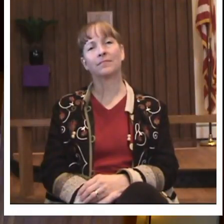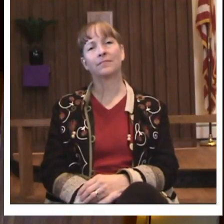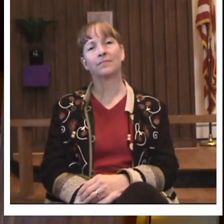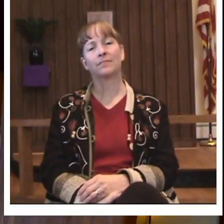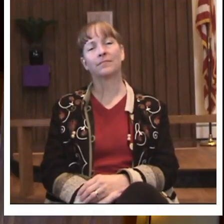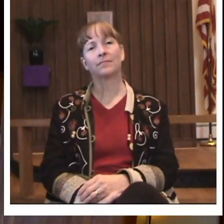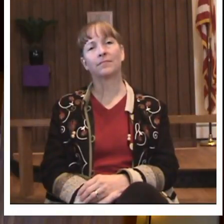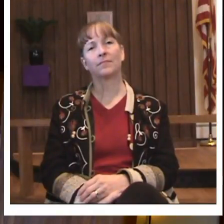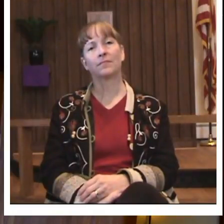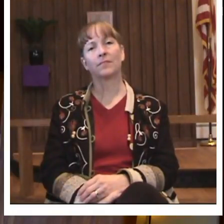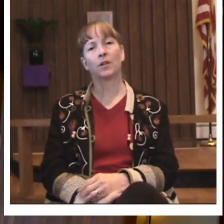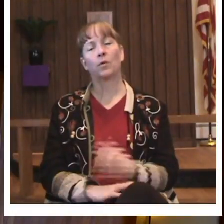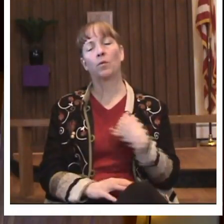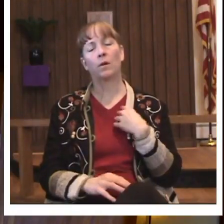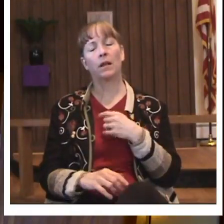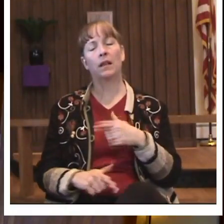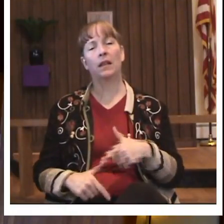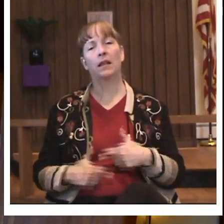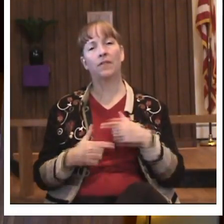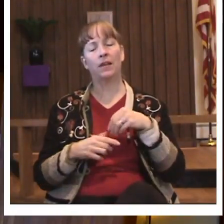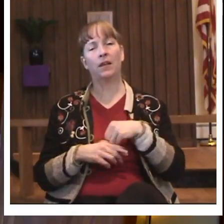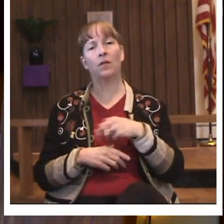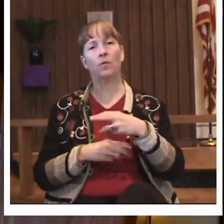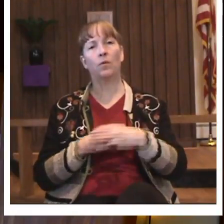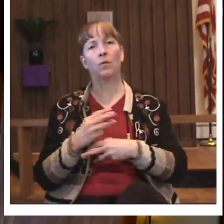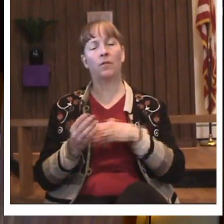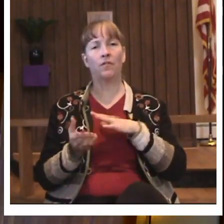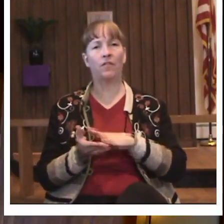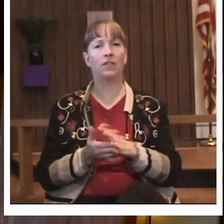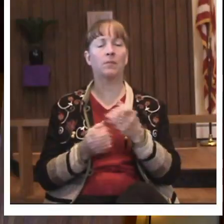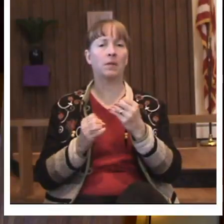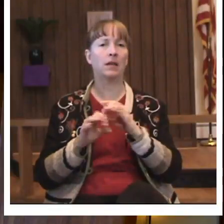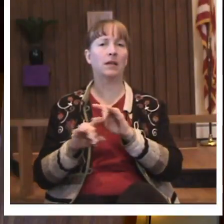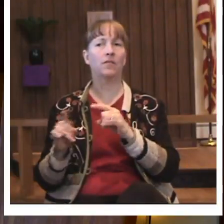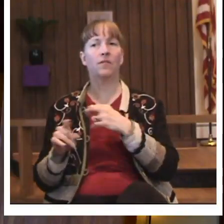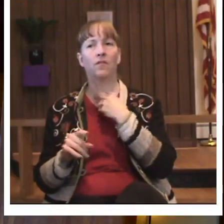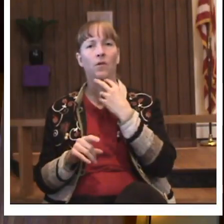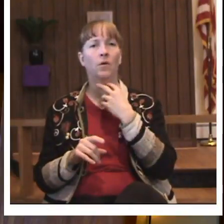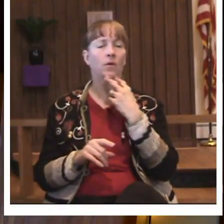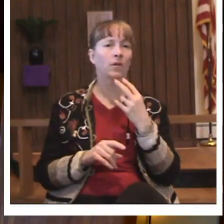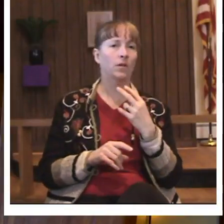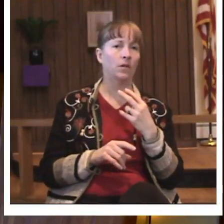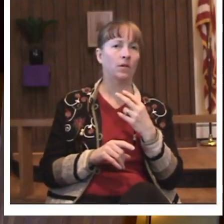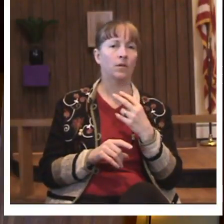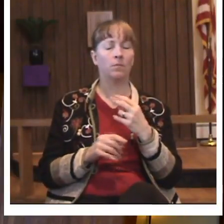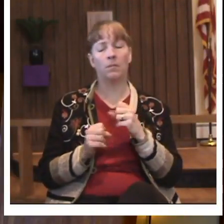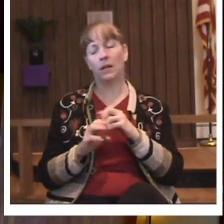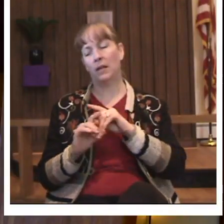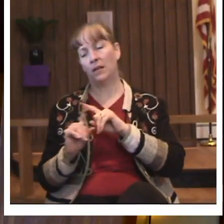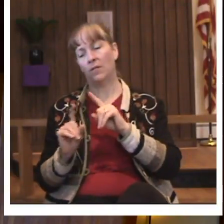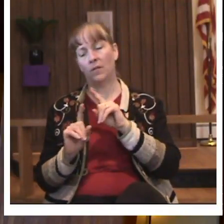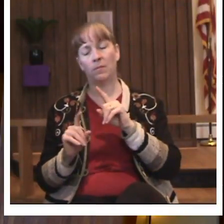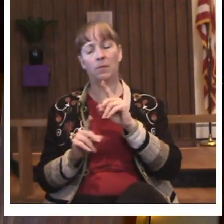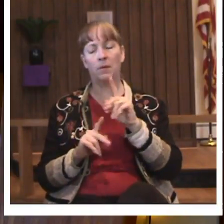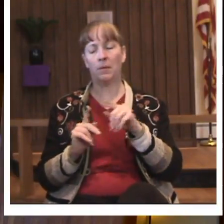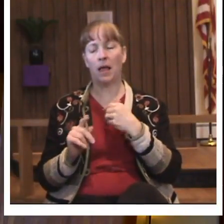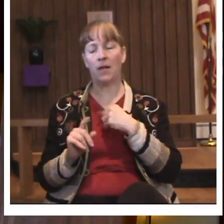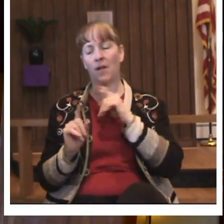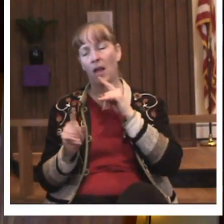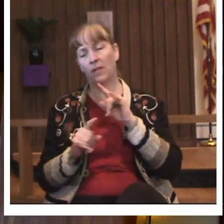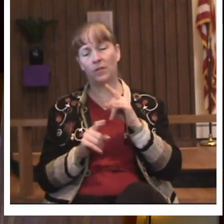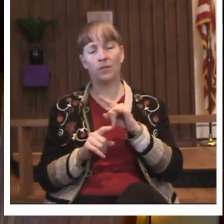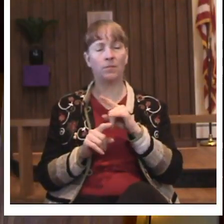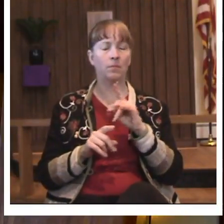We live in a pluralistic world. We're faced with a clamor of voices, all sorts of answers, all sorts